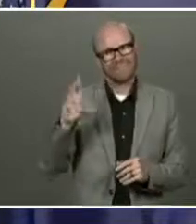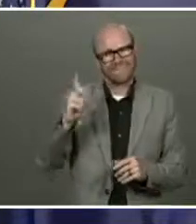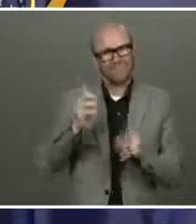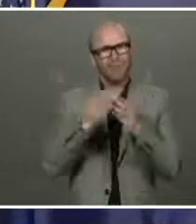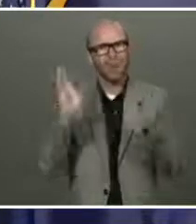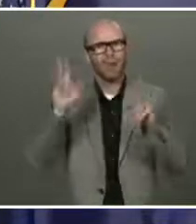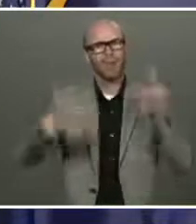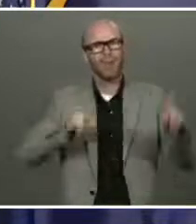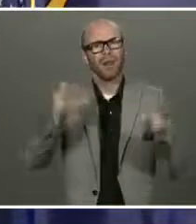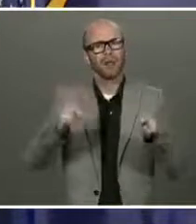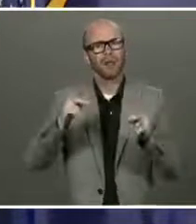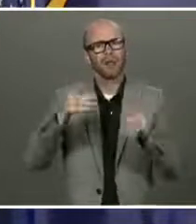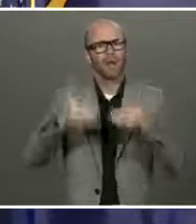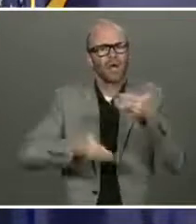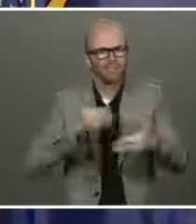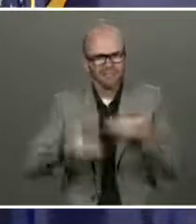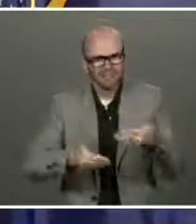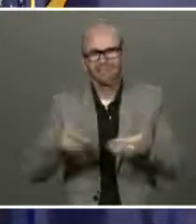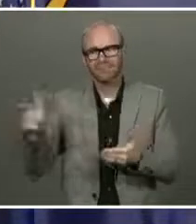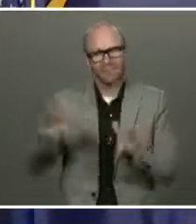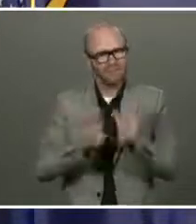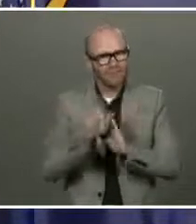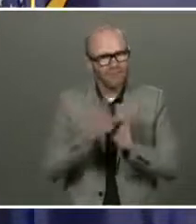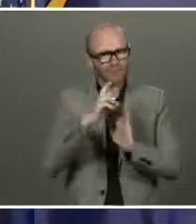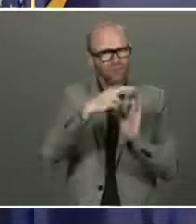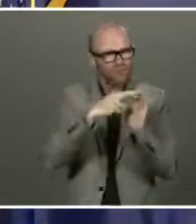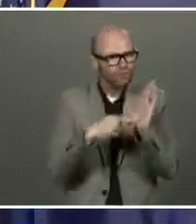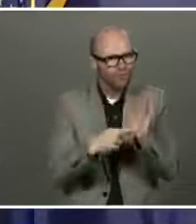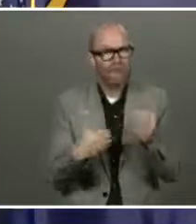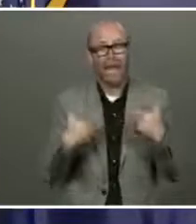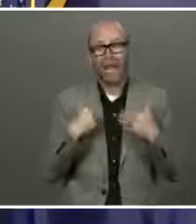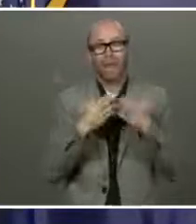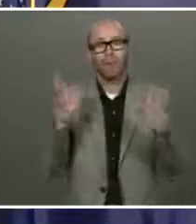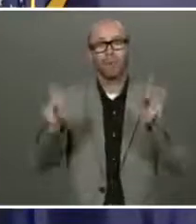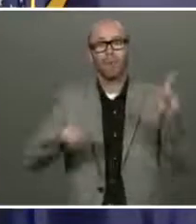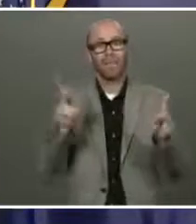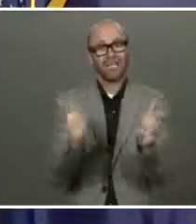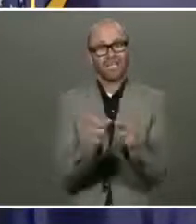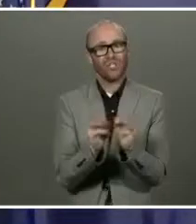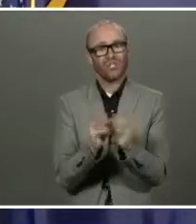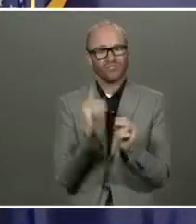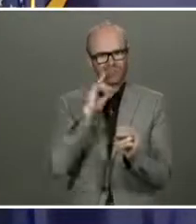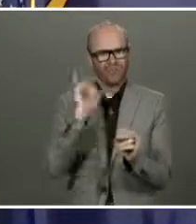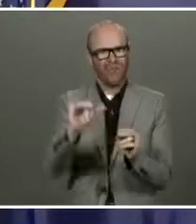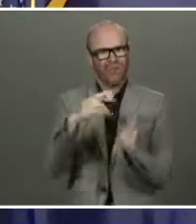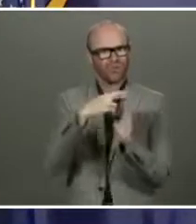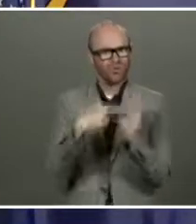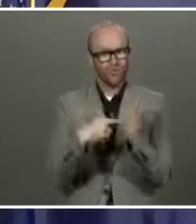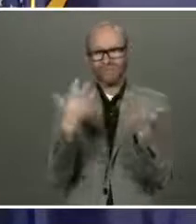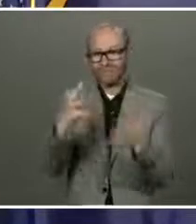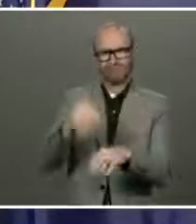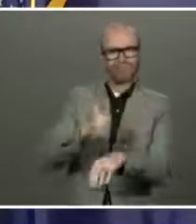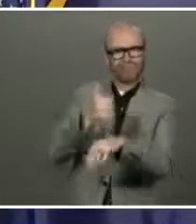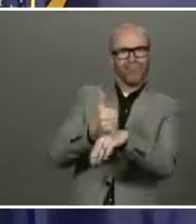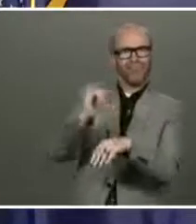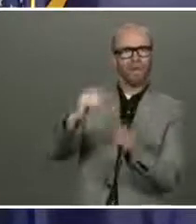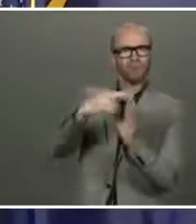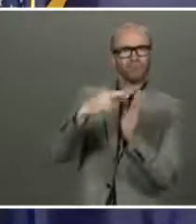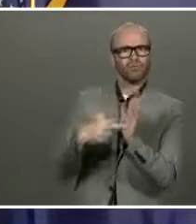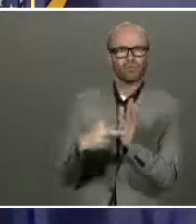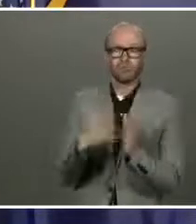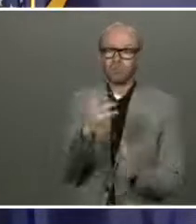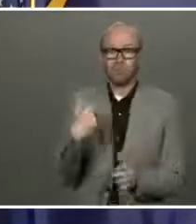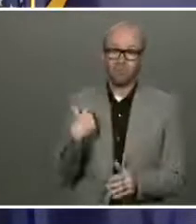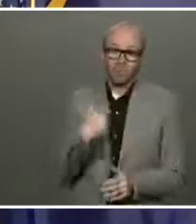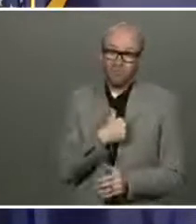They developed a rule. There were public hearings on that rule, and then put that rule into place. And so, of course, we've been supportive